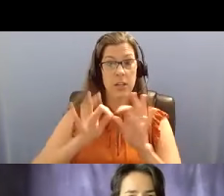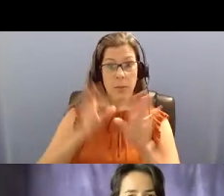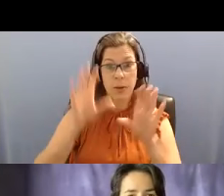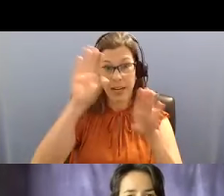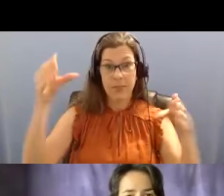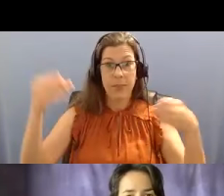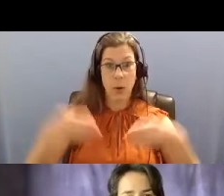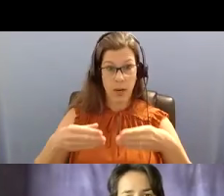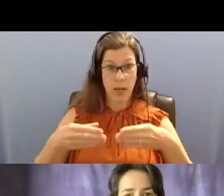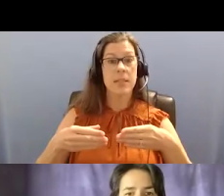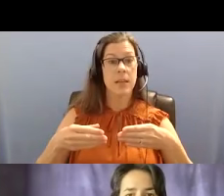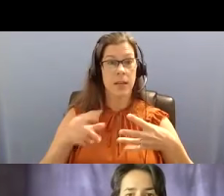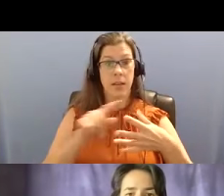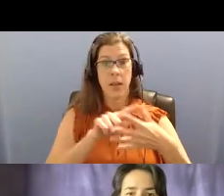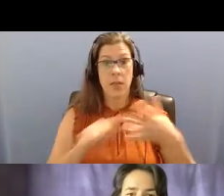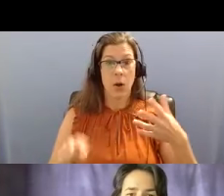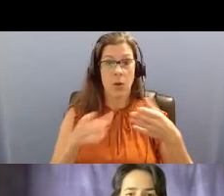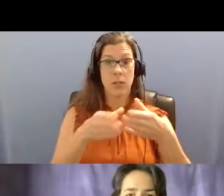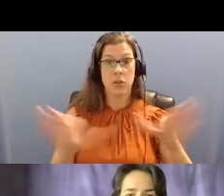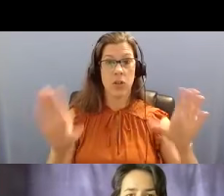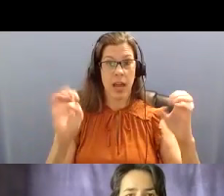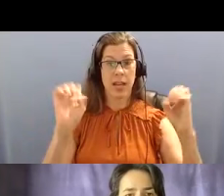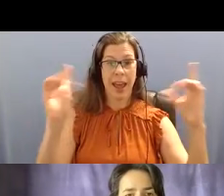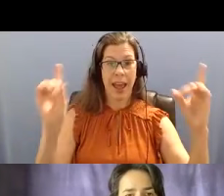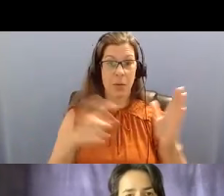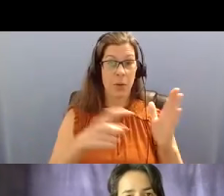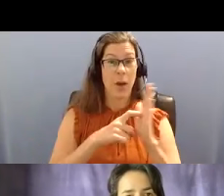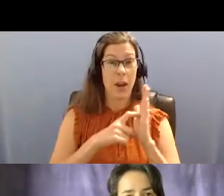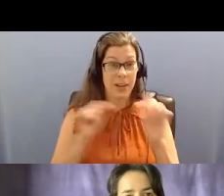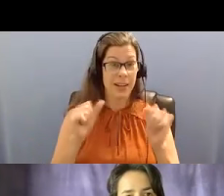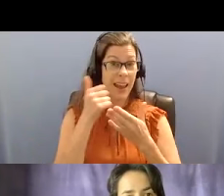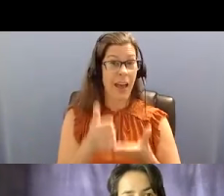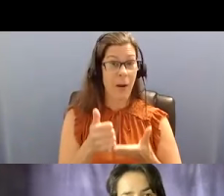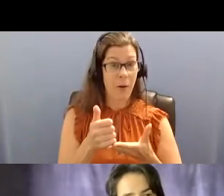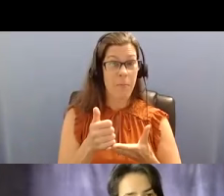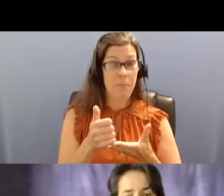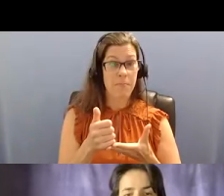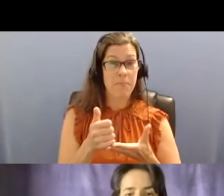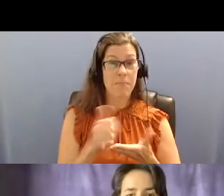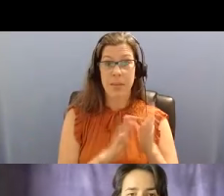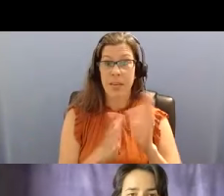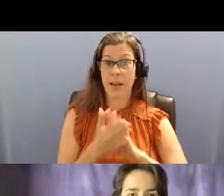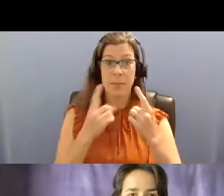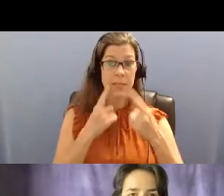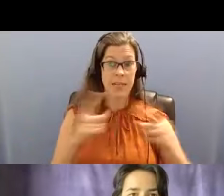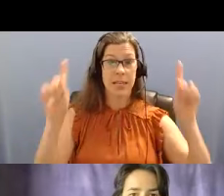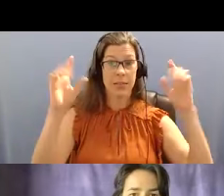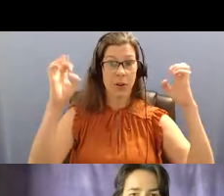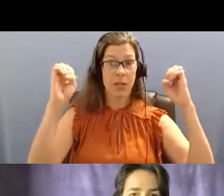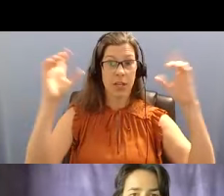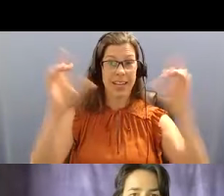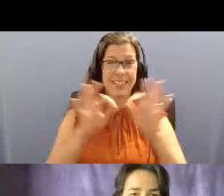focus, so those kind of general education requirements can help you be a successful educational